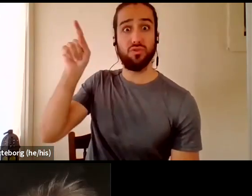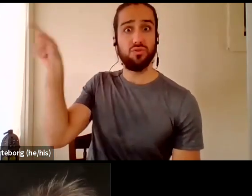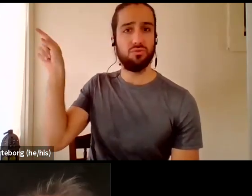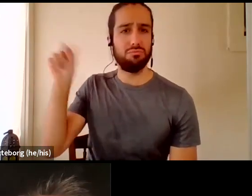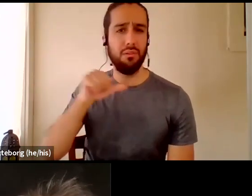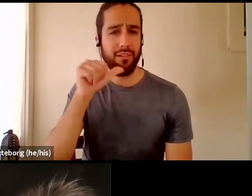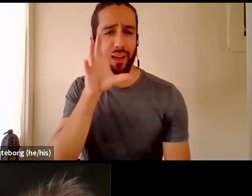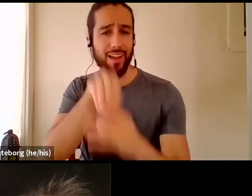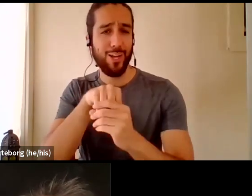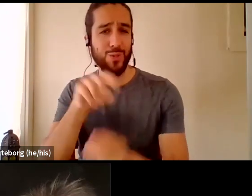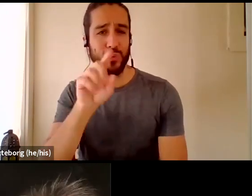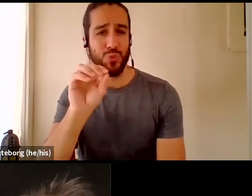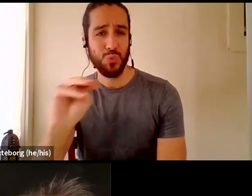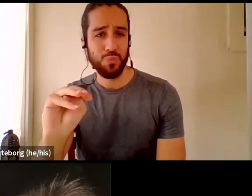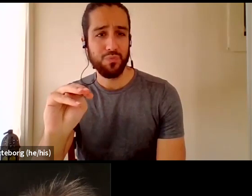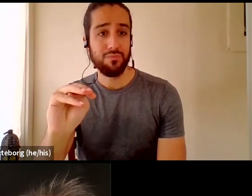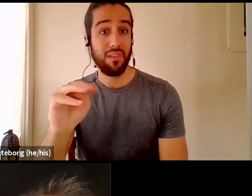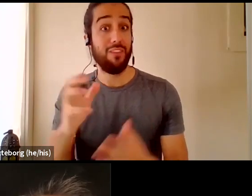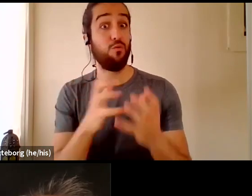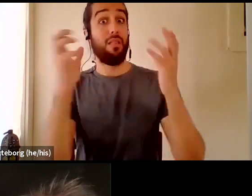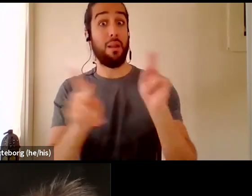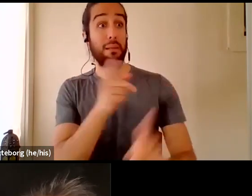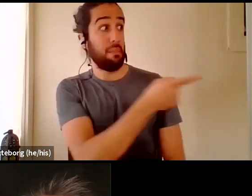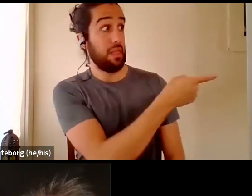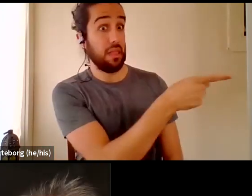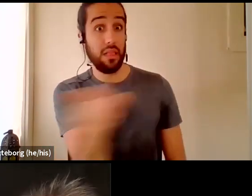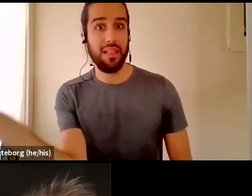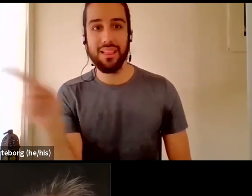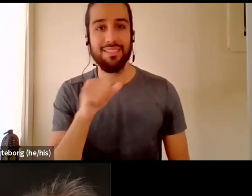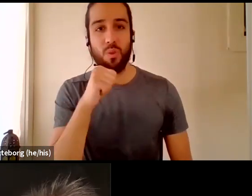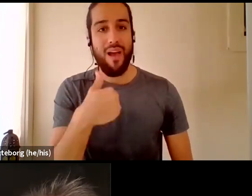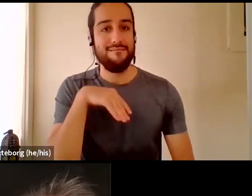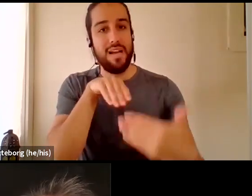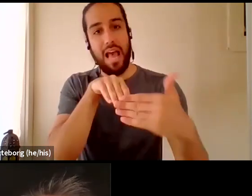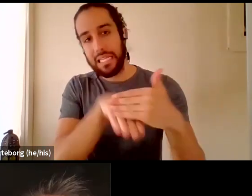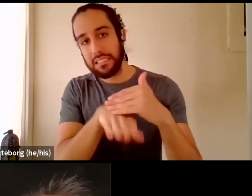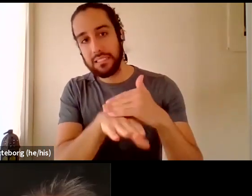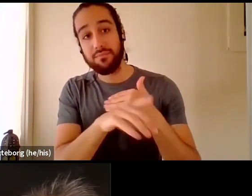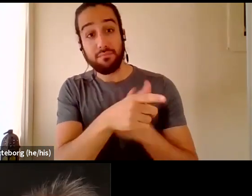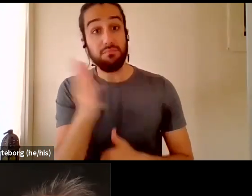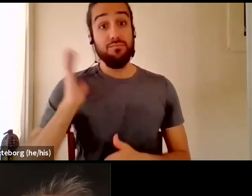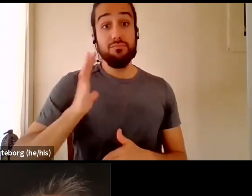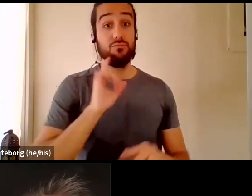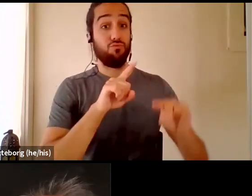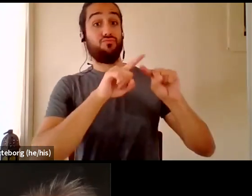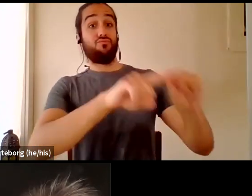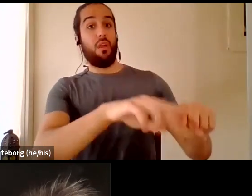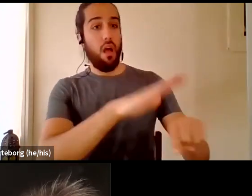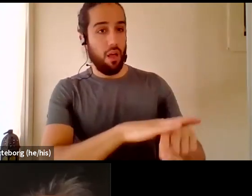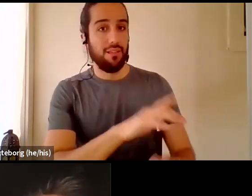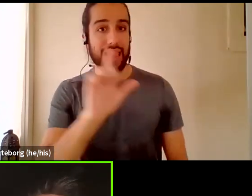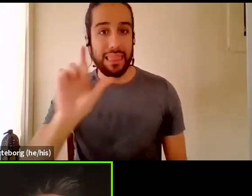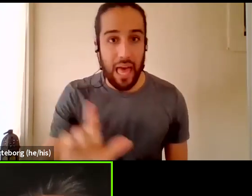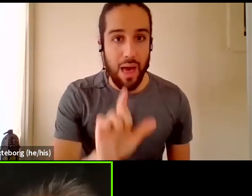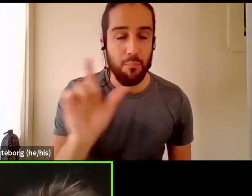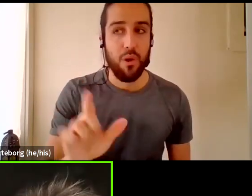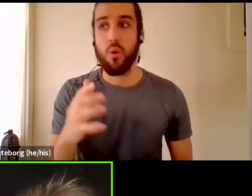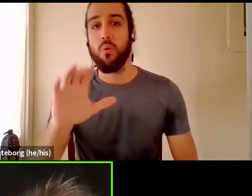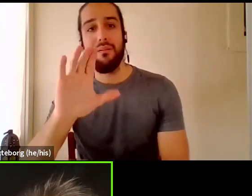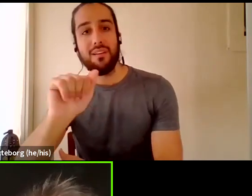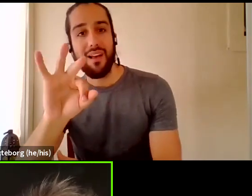you know, and for a lot of people, they don't actually have access. They've relied upon the libraries or the cafes, or I